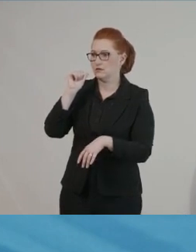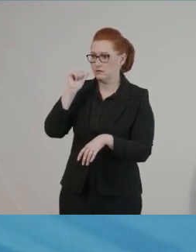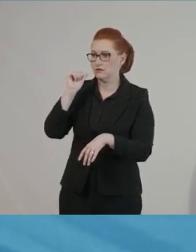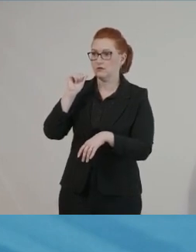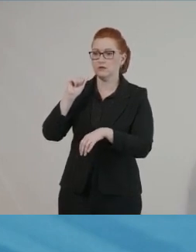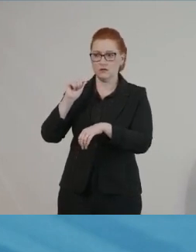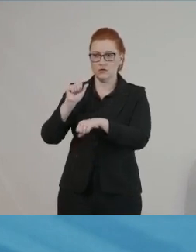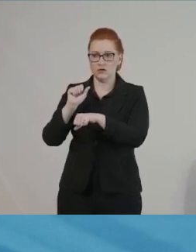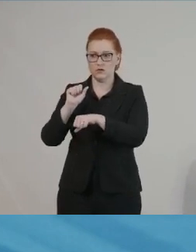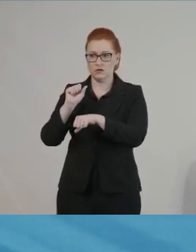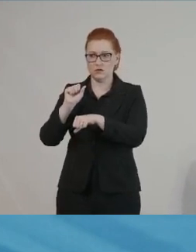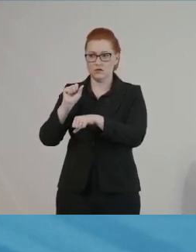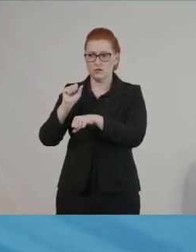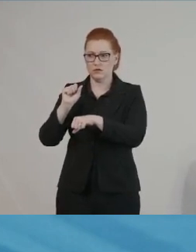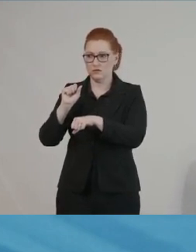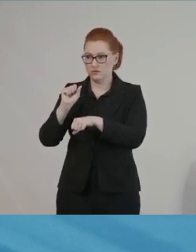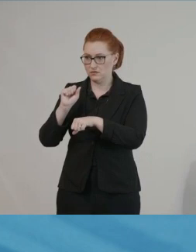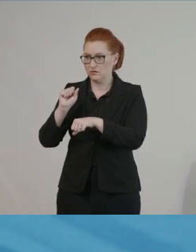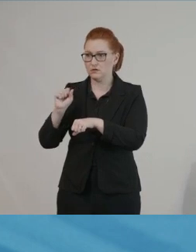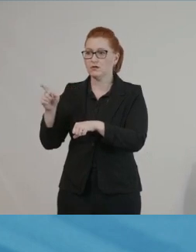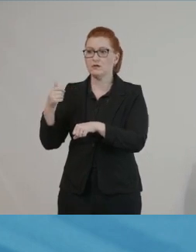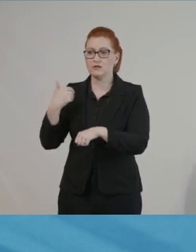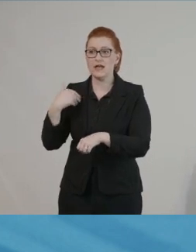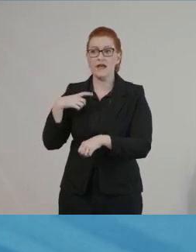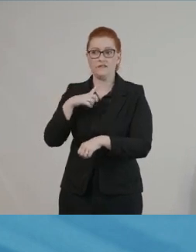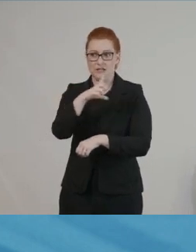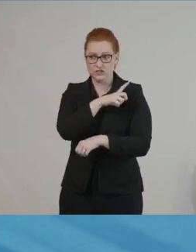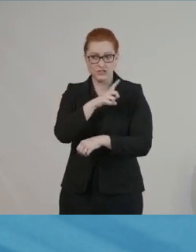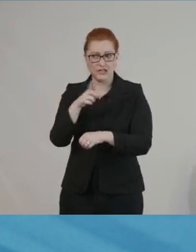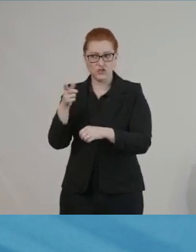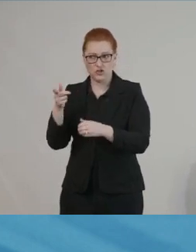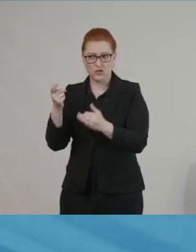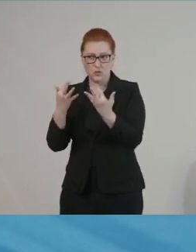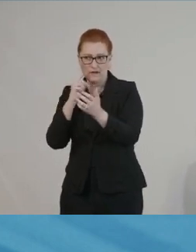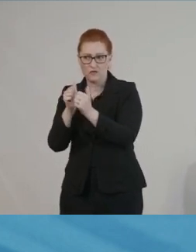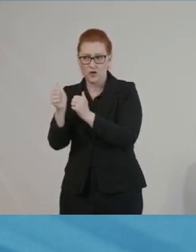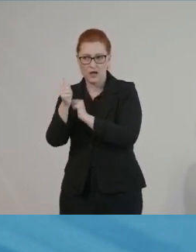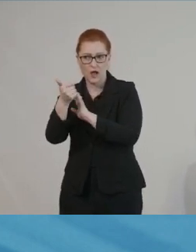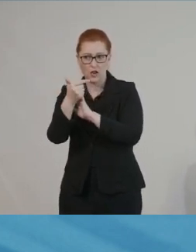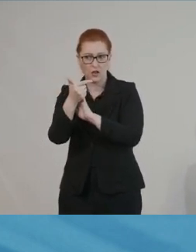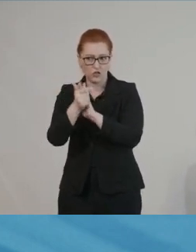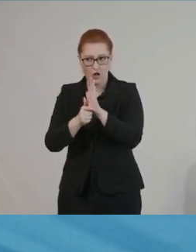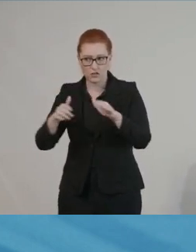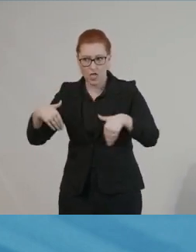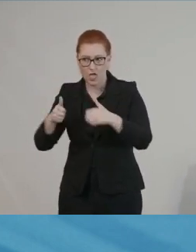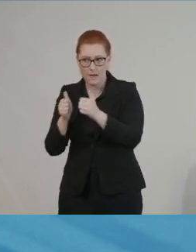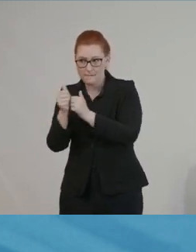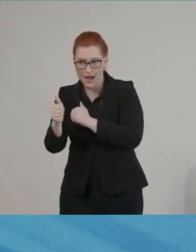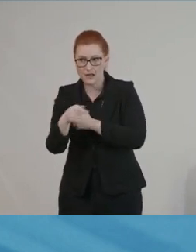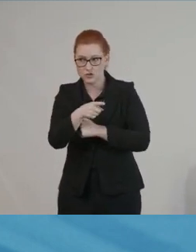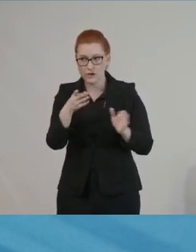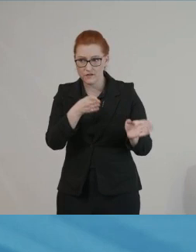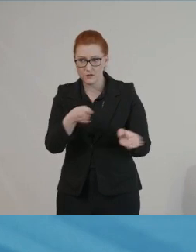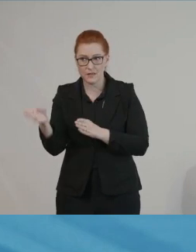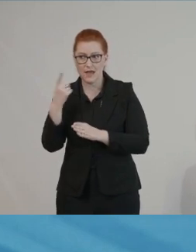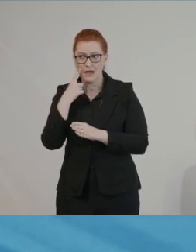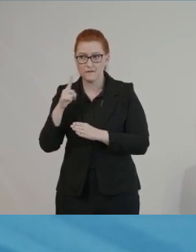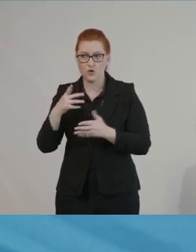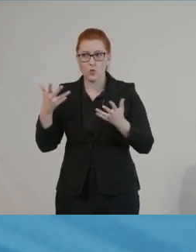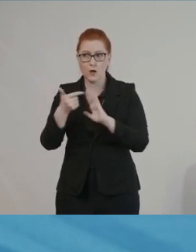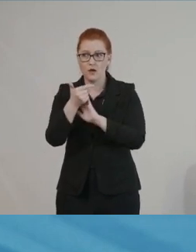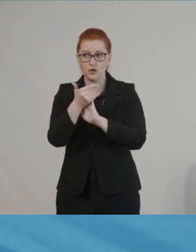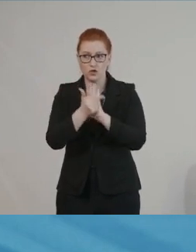any thoughts on that plan, and what kind of legislation, if any, do you think the legislation should take care of before they go home for the year? Well, I want